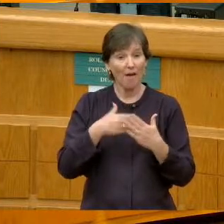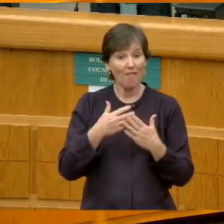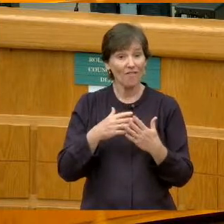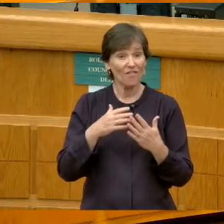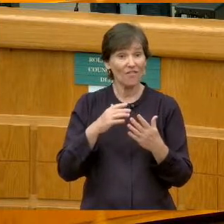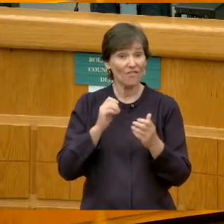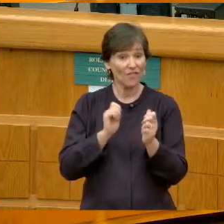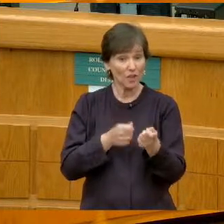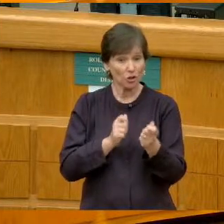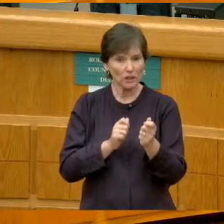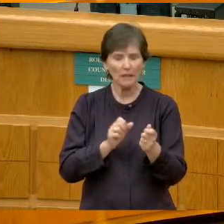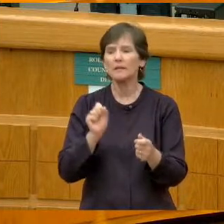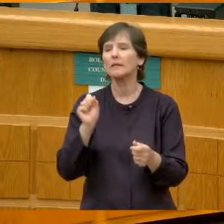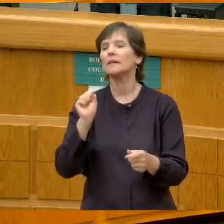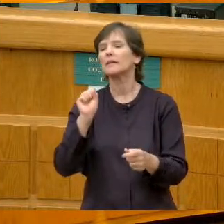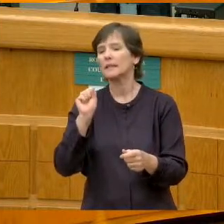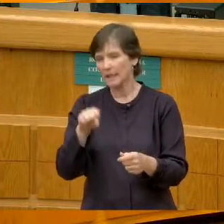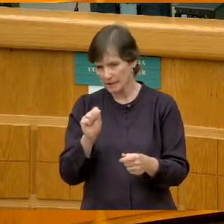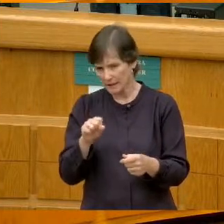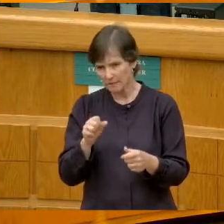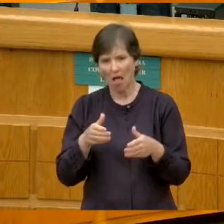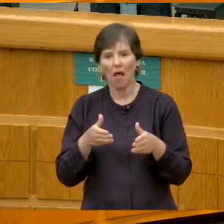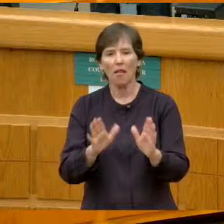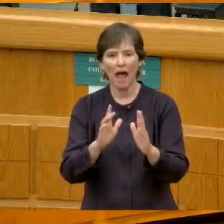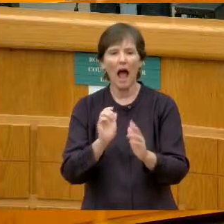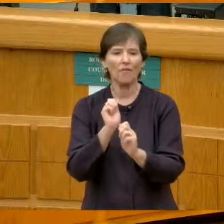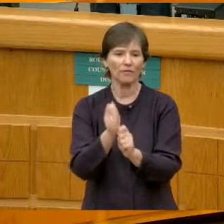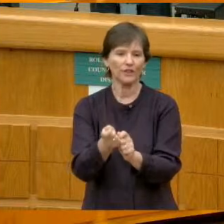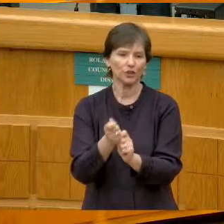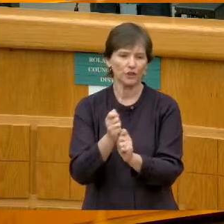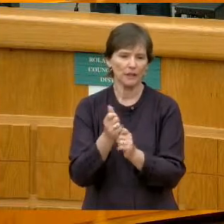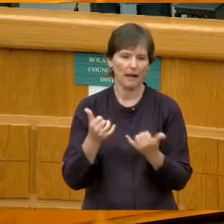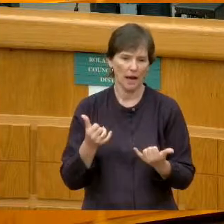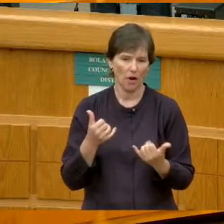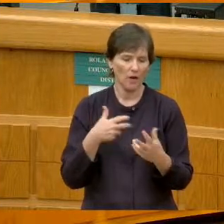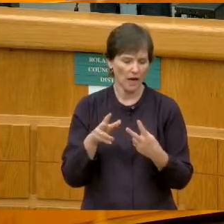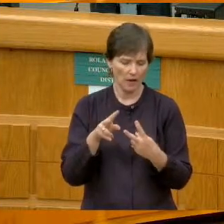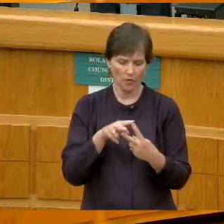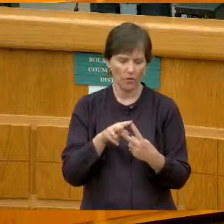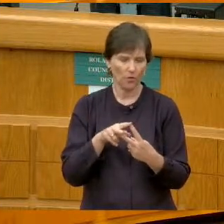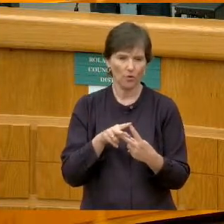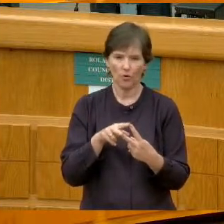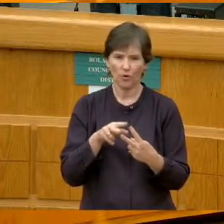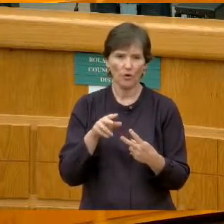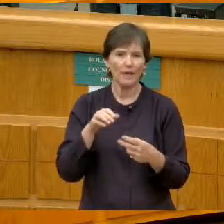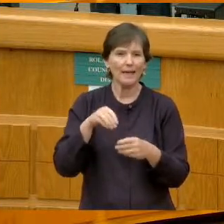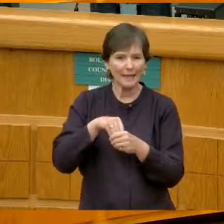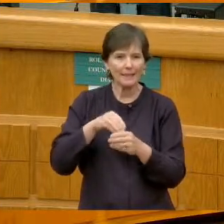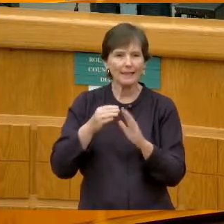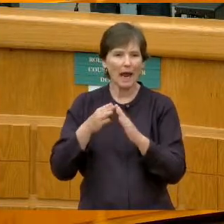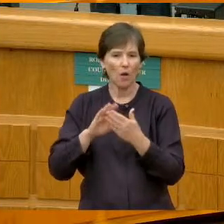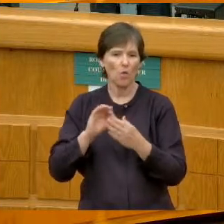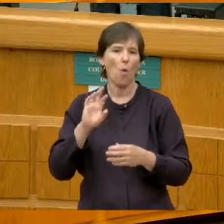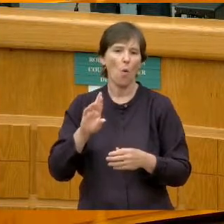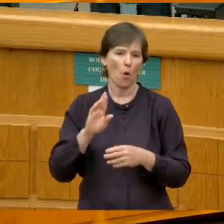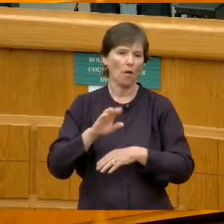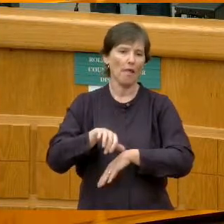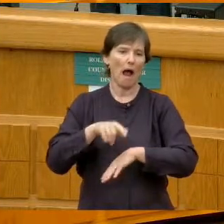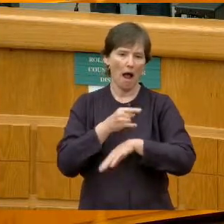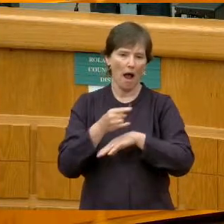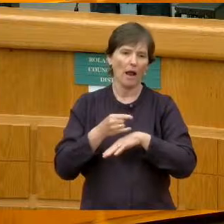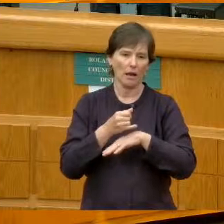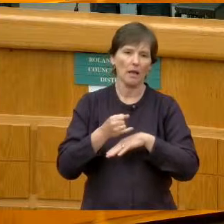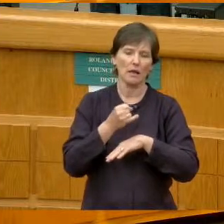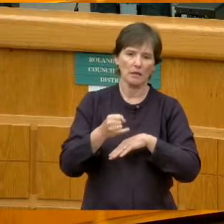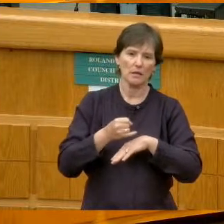Bay beaches. So that's it. That's a summary. We'll put this on our website, and we hope that this helps clarify